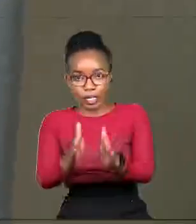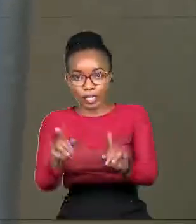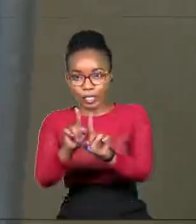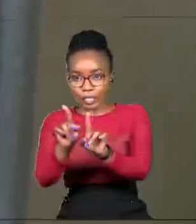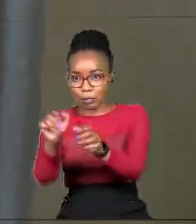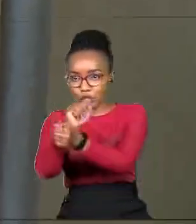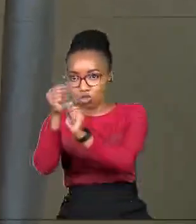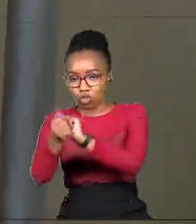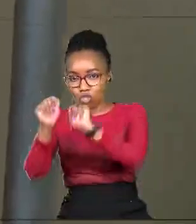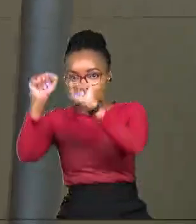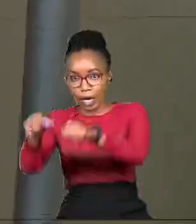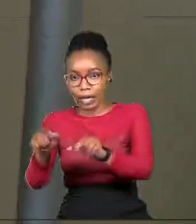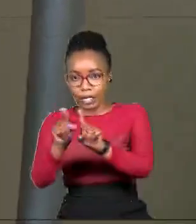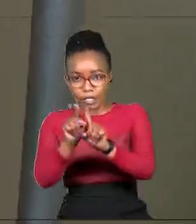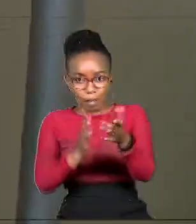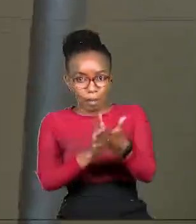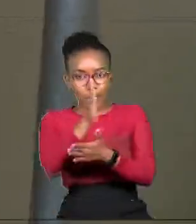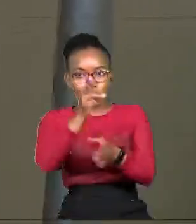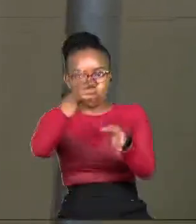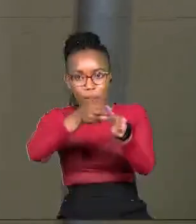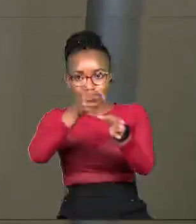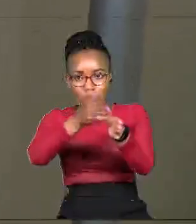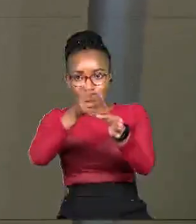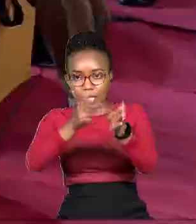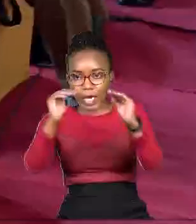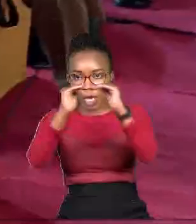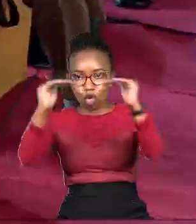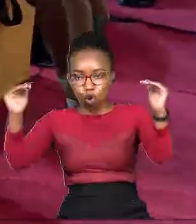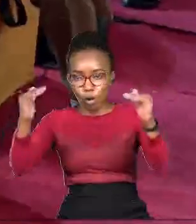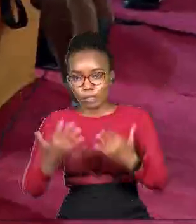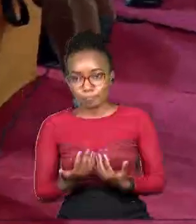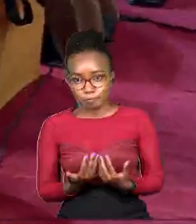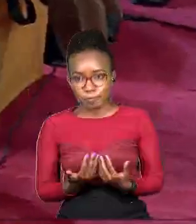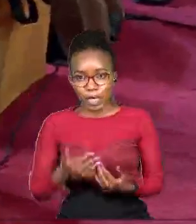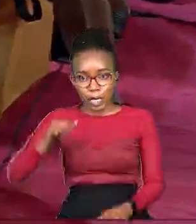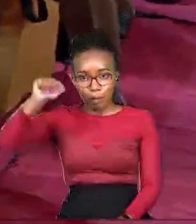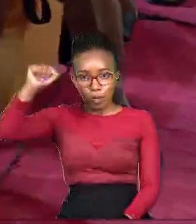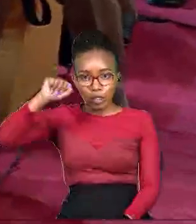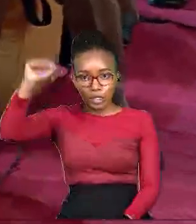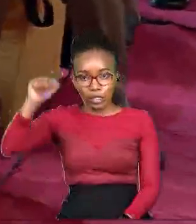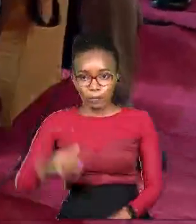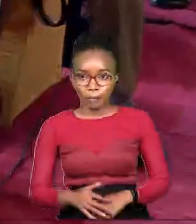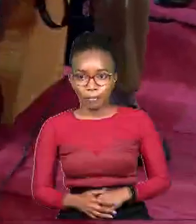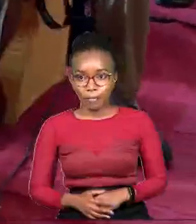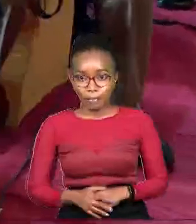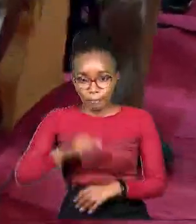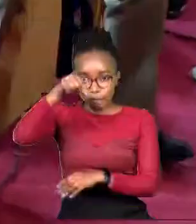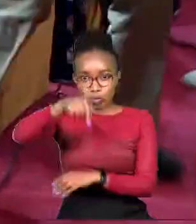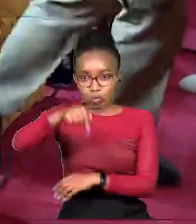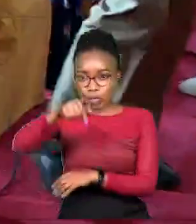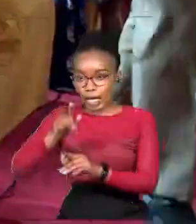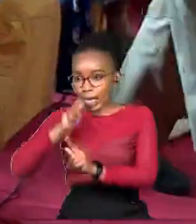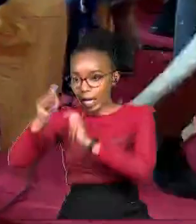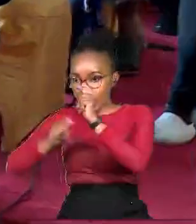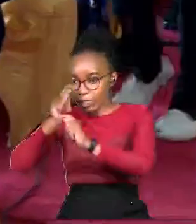of change, and their right to participate equally in democratic governance, especially politics. Earlier today, I spoke